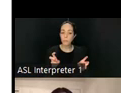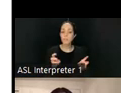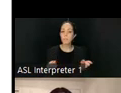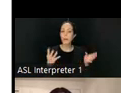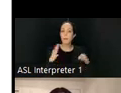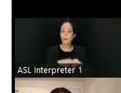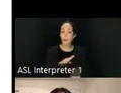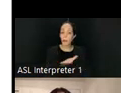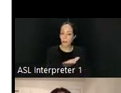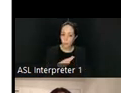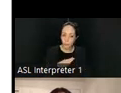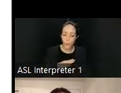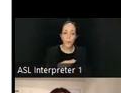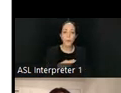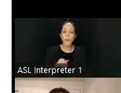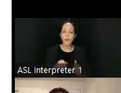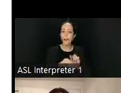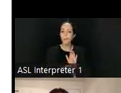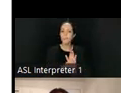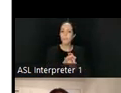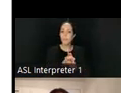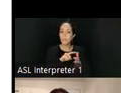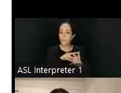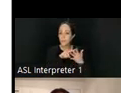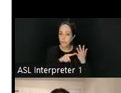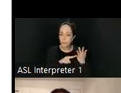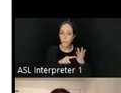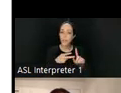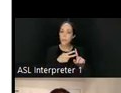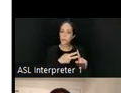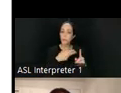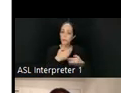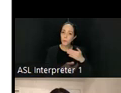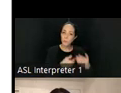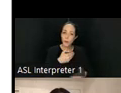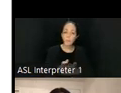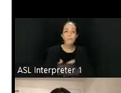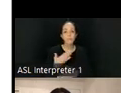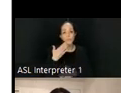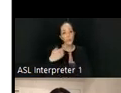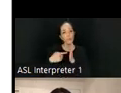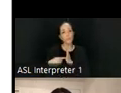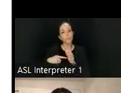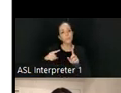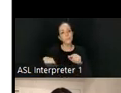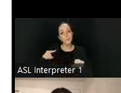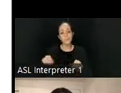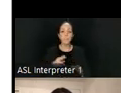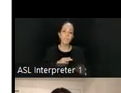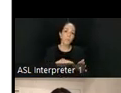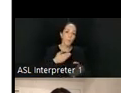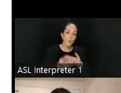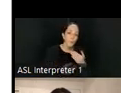and selection criteria, recruitment and appointment process, including representation, compensation, onboarding process and